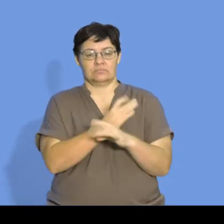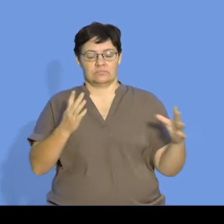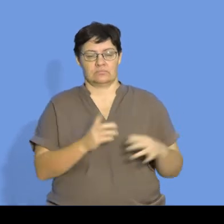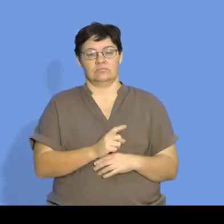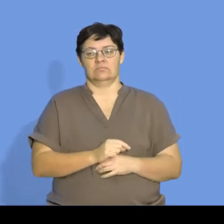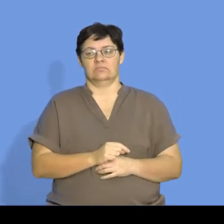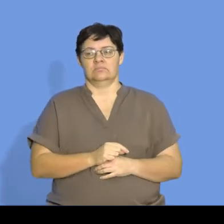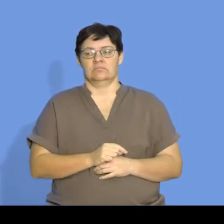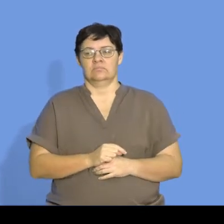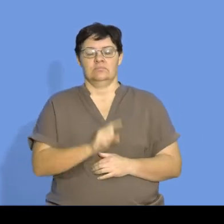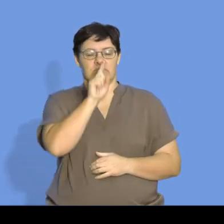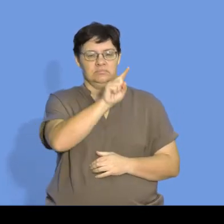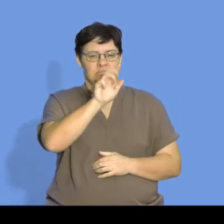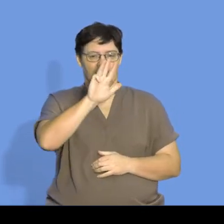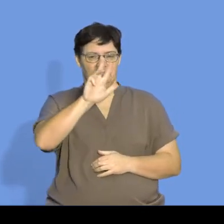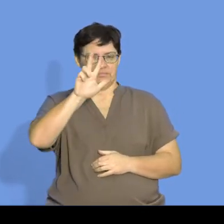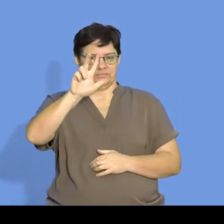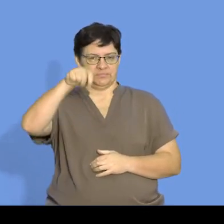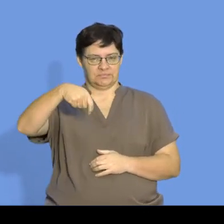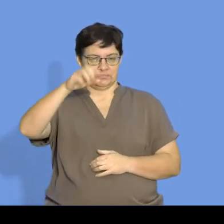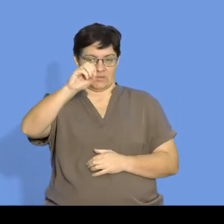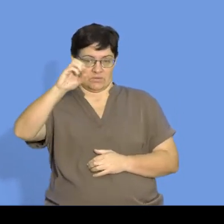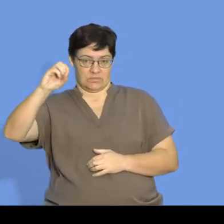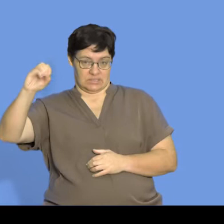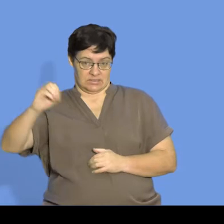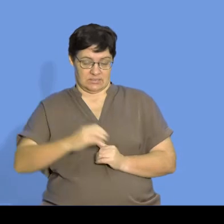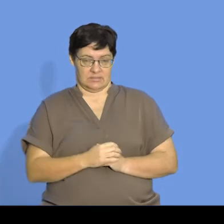your 198,000, right?